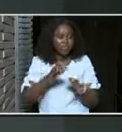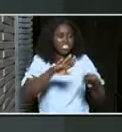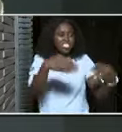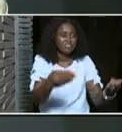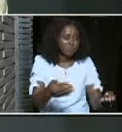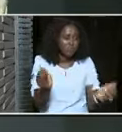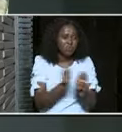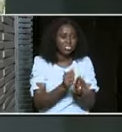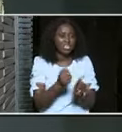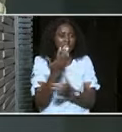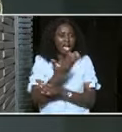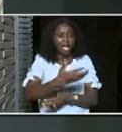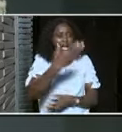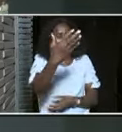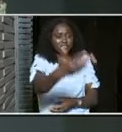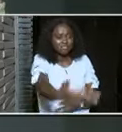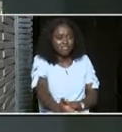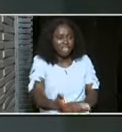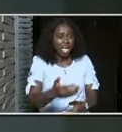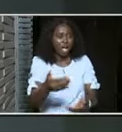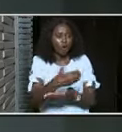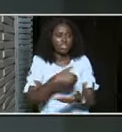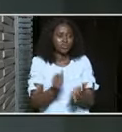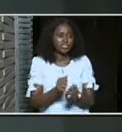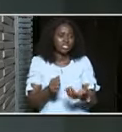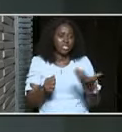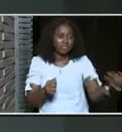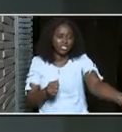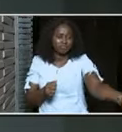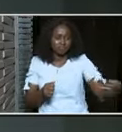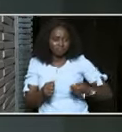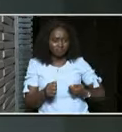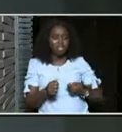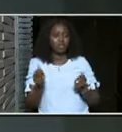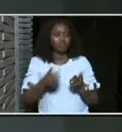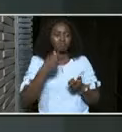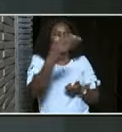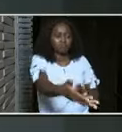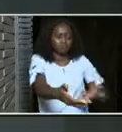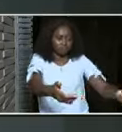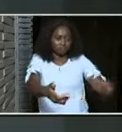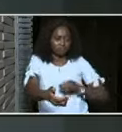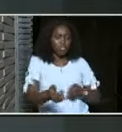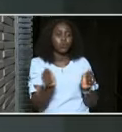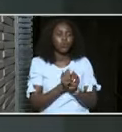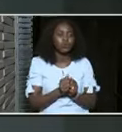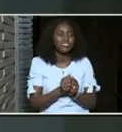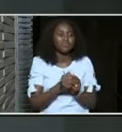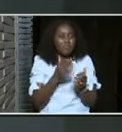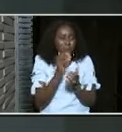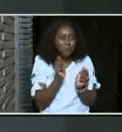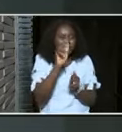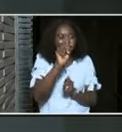take by left in terms of taxes and so on. We have many friends, many brothers and sisters abroad who have been there for